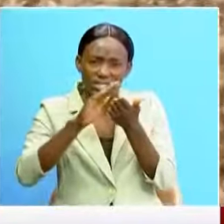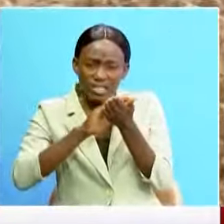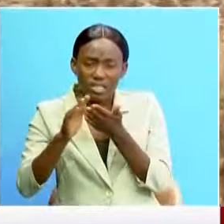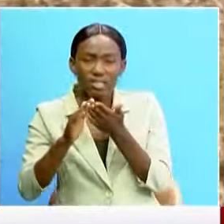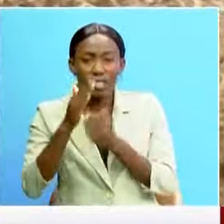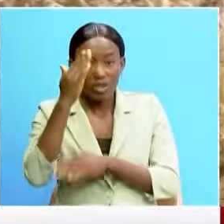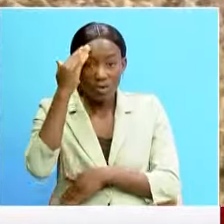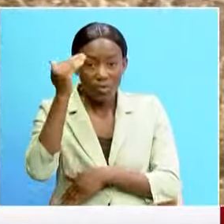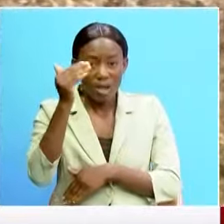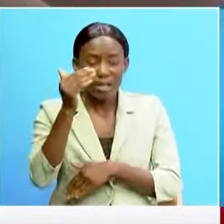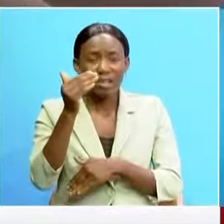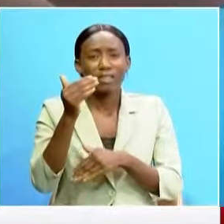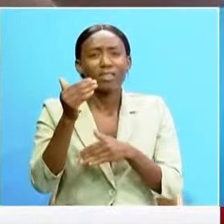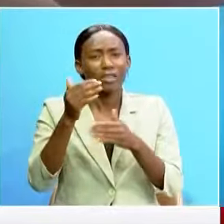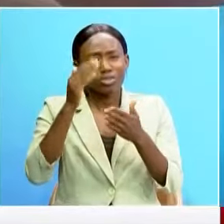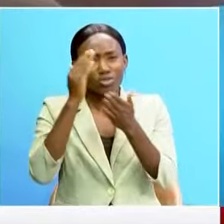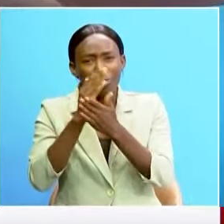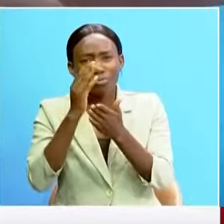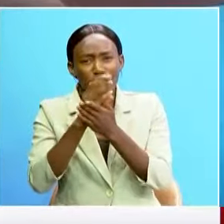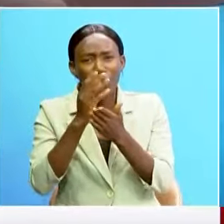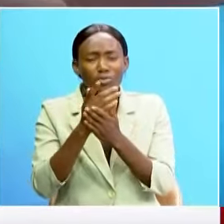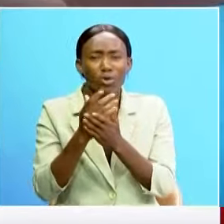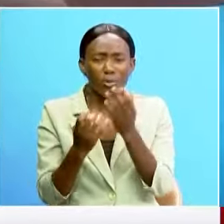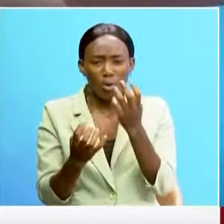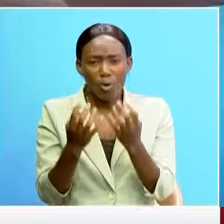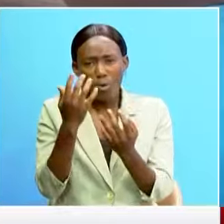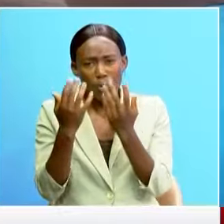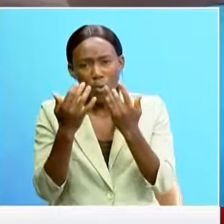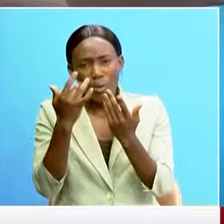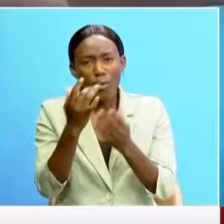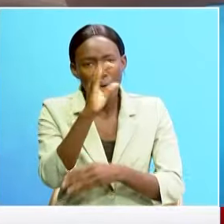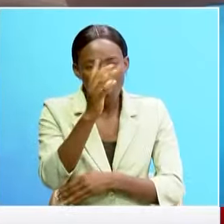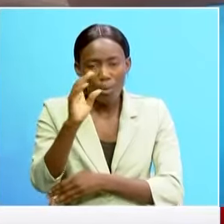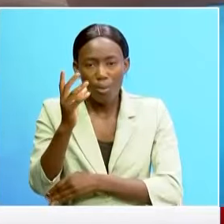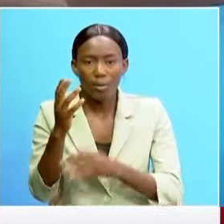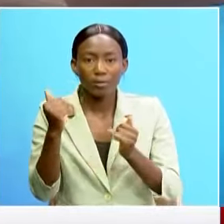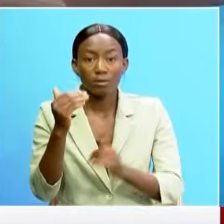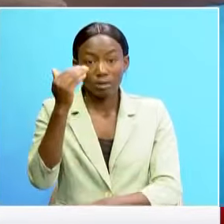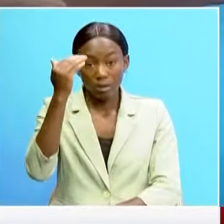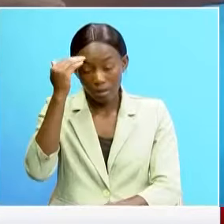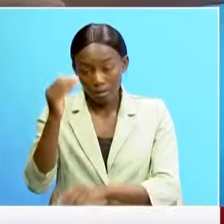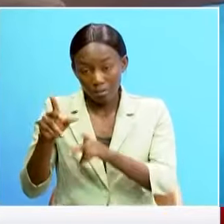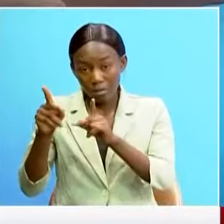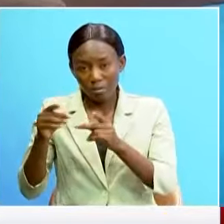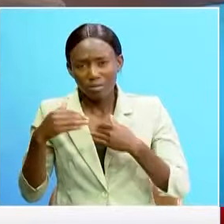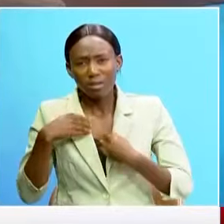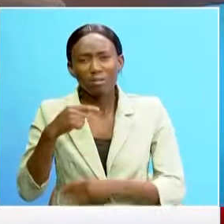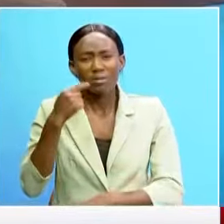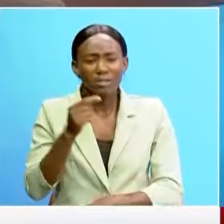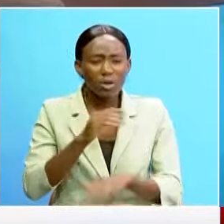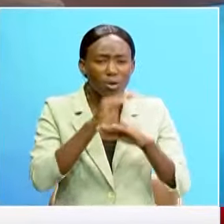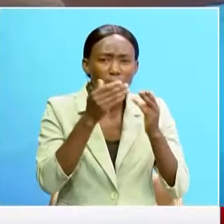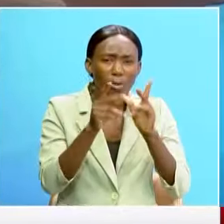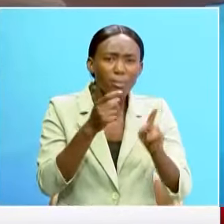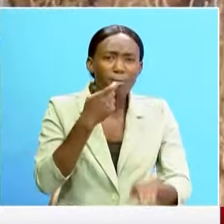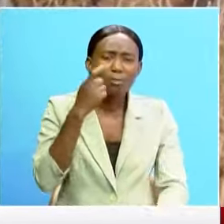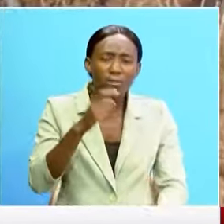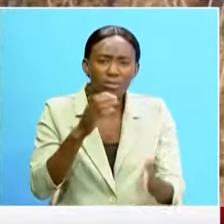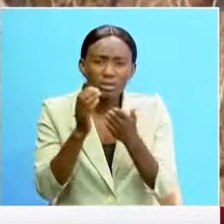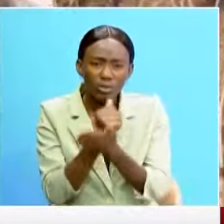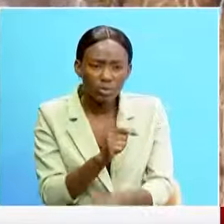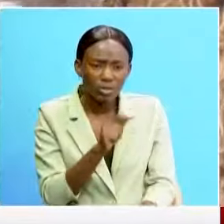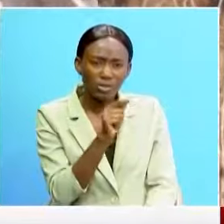to reduce bush burning. The village head persons in Chiawa Chiefdom have urged their subjects to adopt the carbon